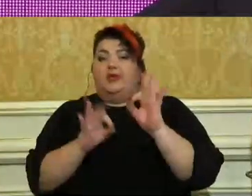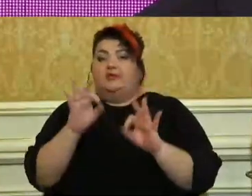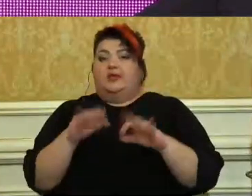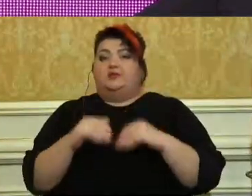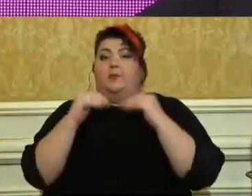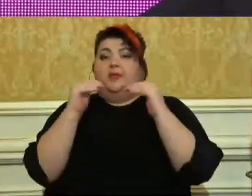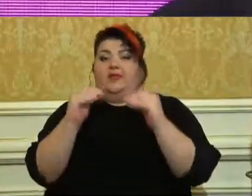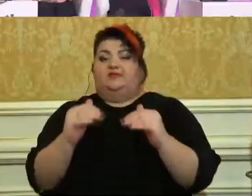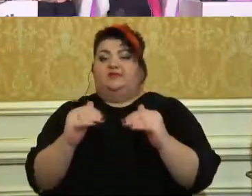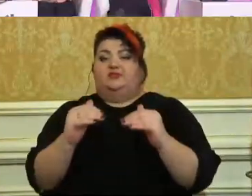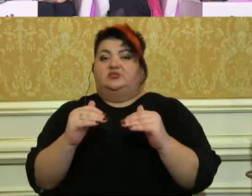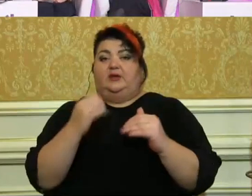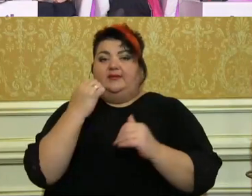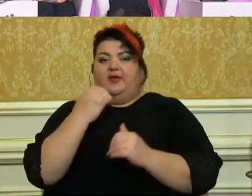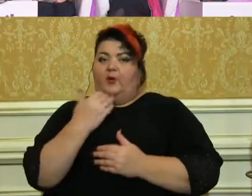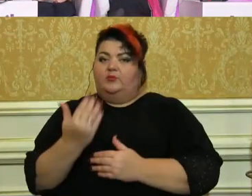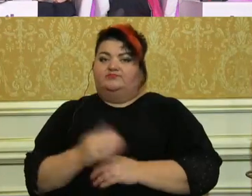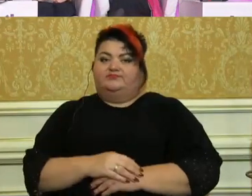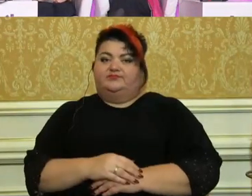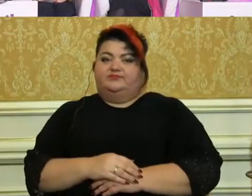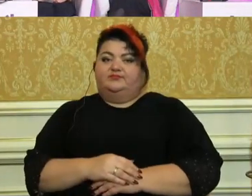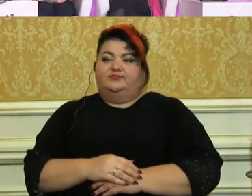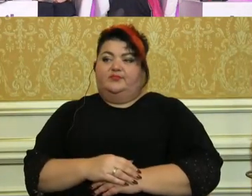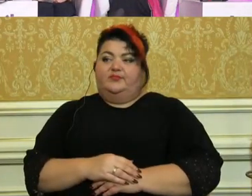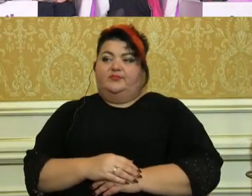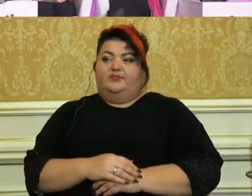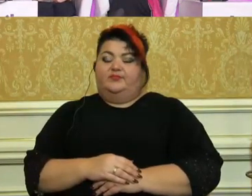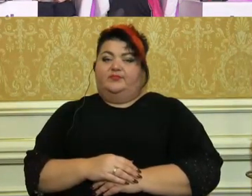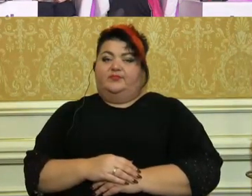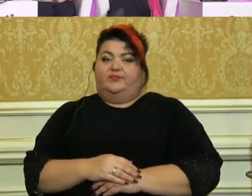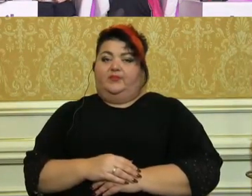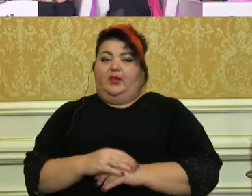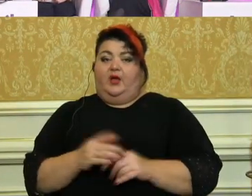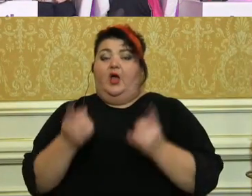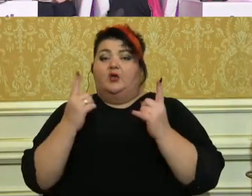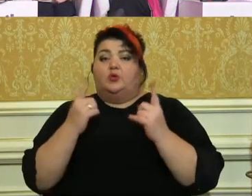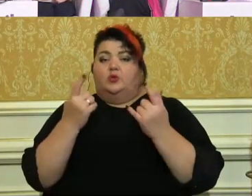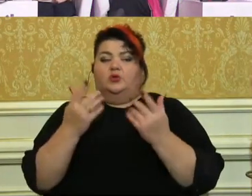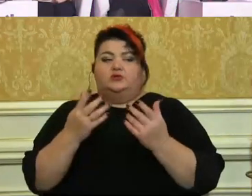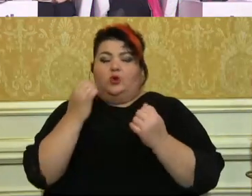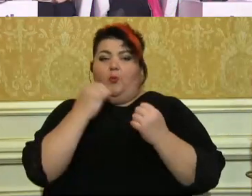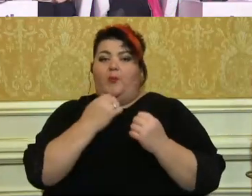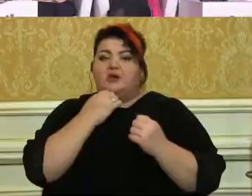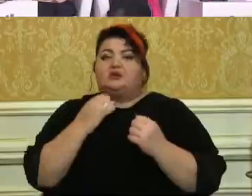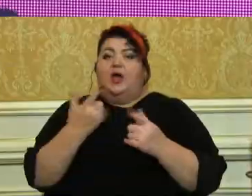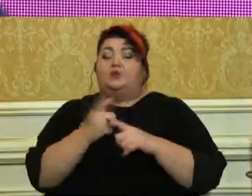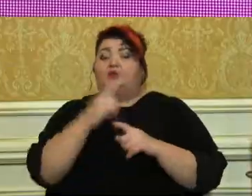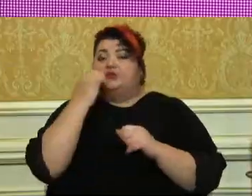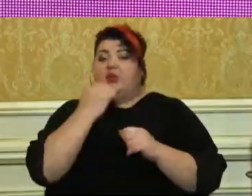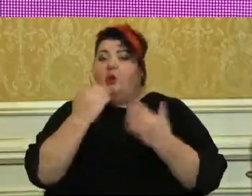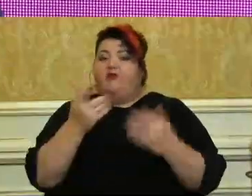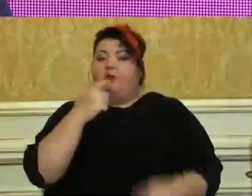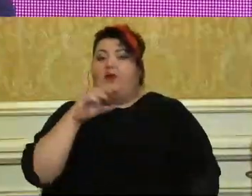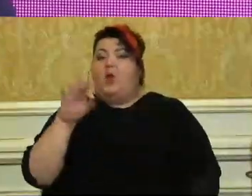index of political activity to reach the highest level of this political activity? Thank you so much. Nice to be back here in Kiev and